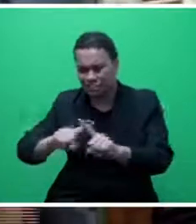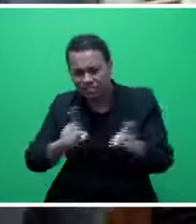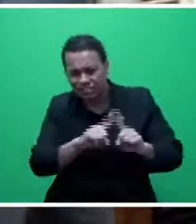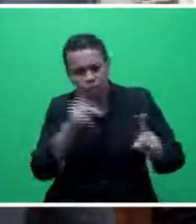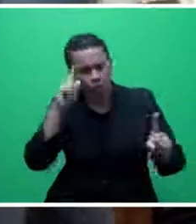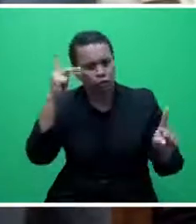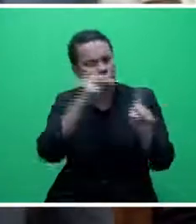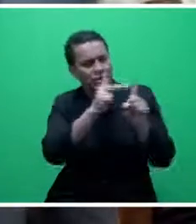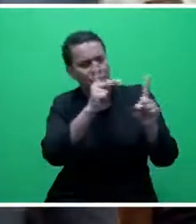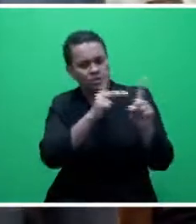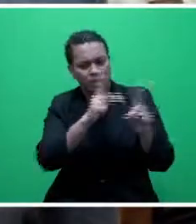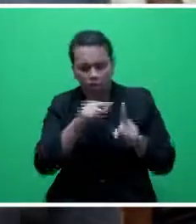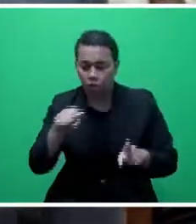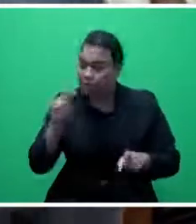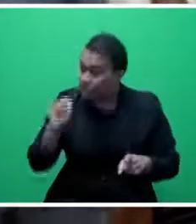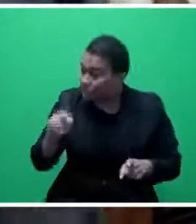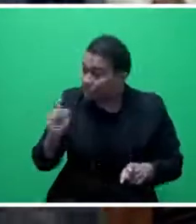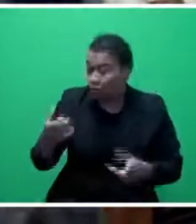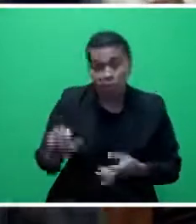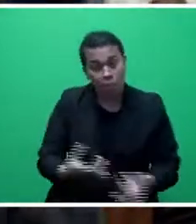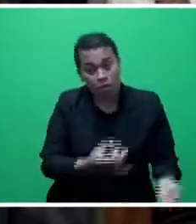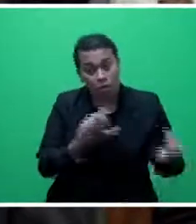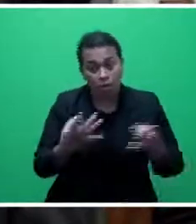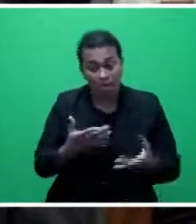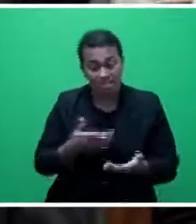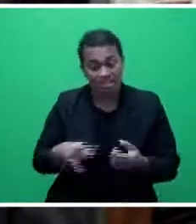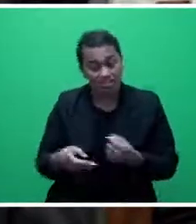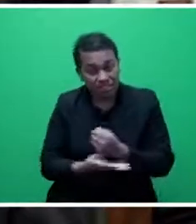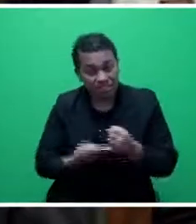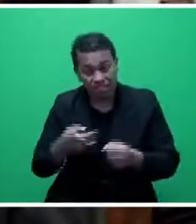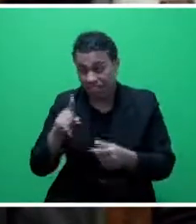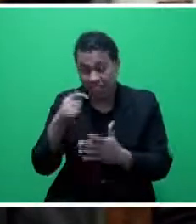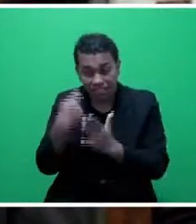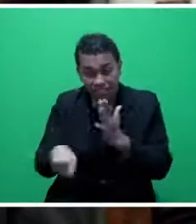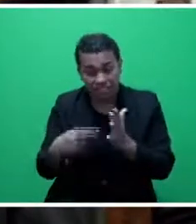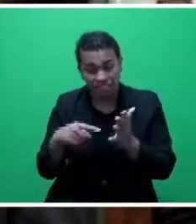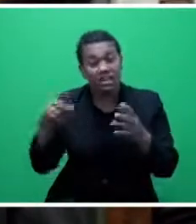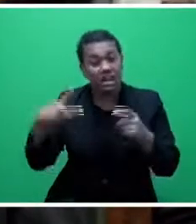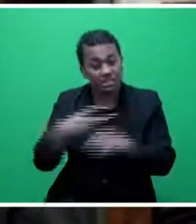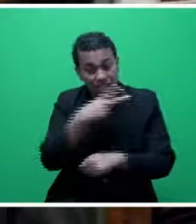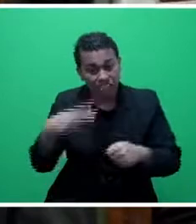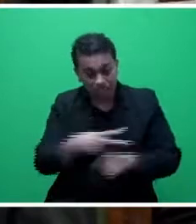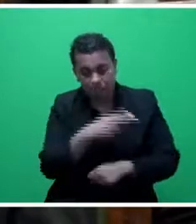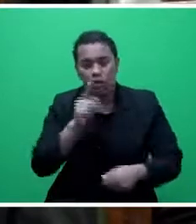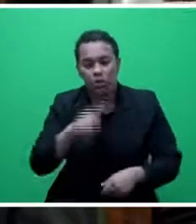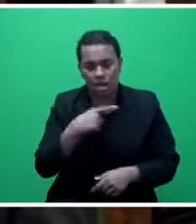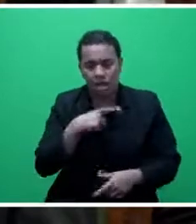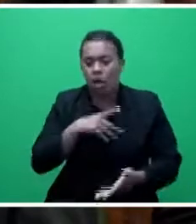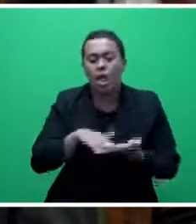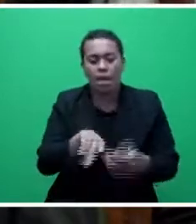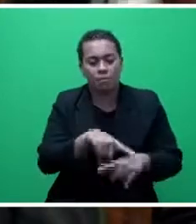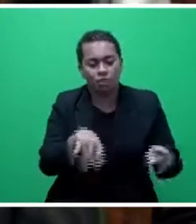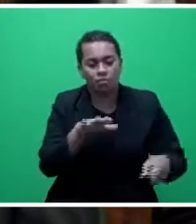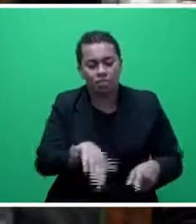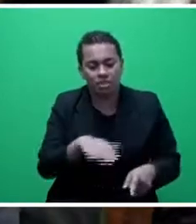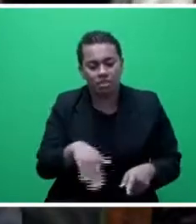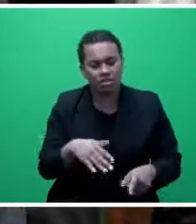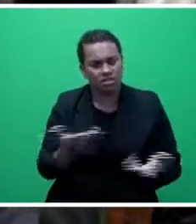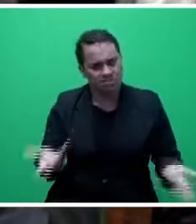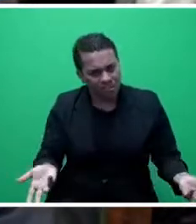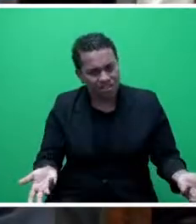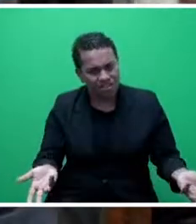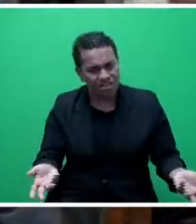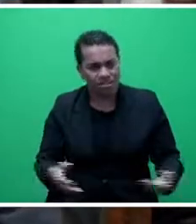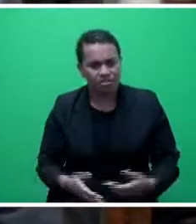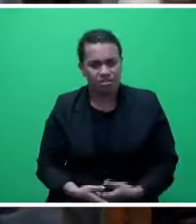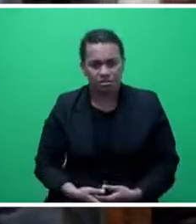have done or will do. Mr. Speaker, sir. Mr. Speaker, sir, the other point, of course, that I'd like to make is that